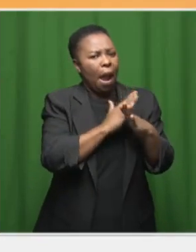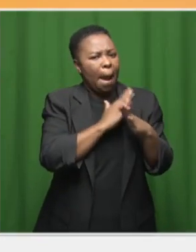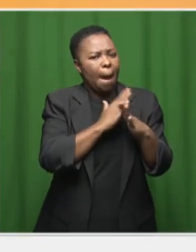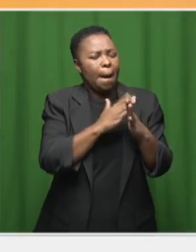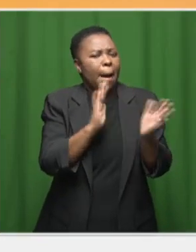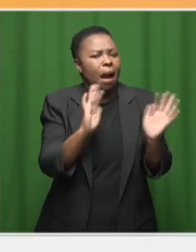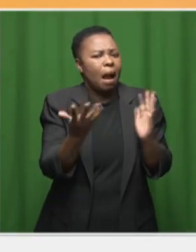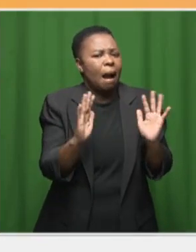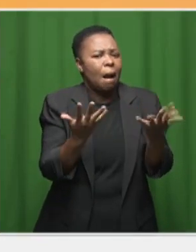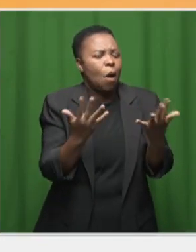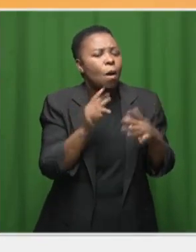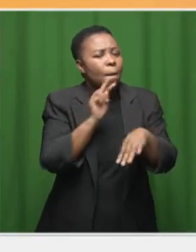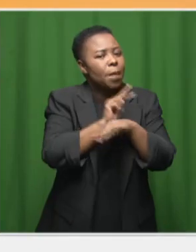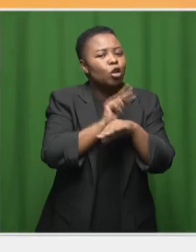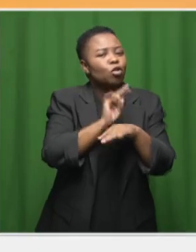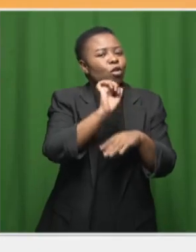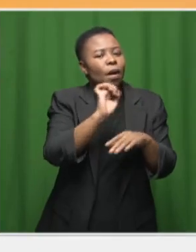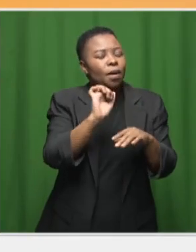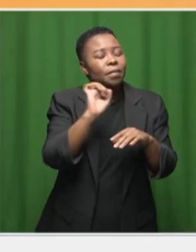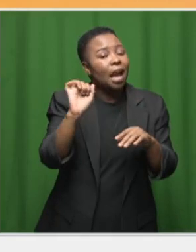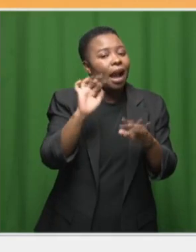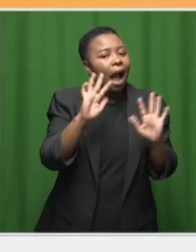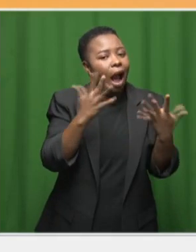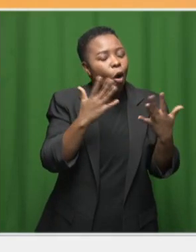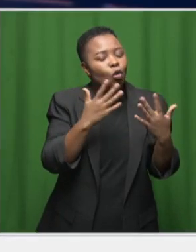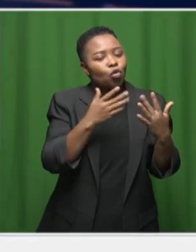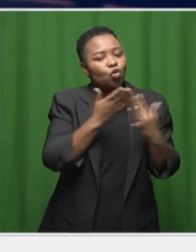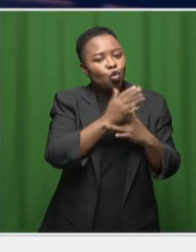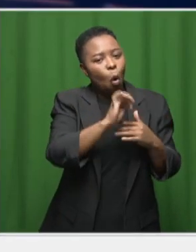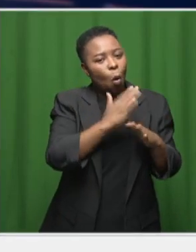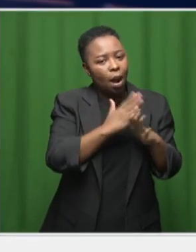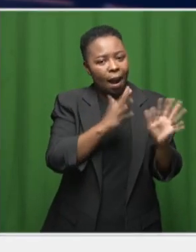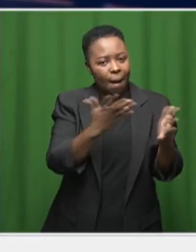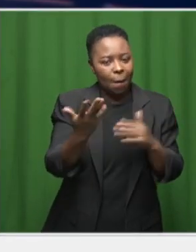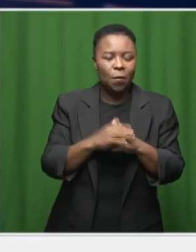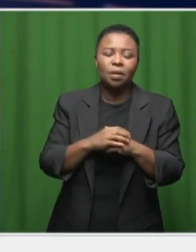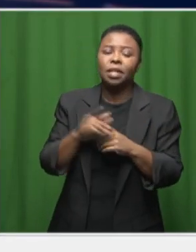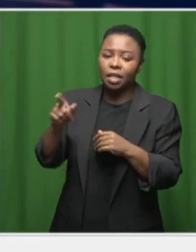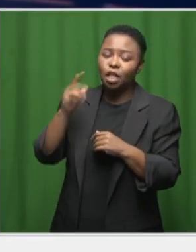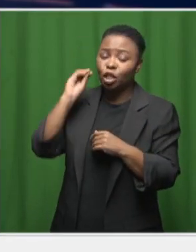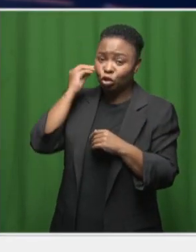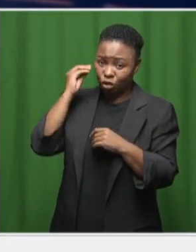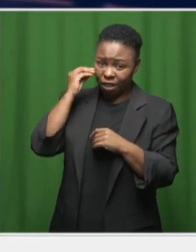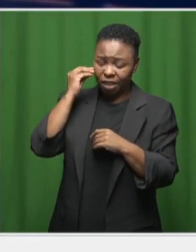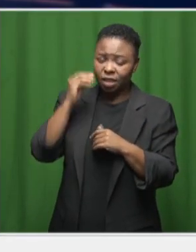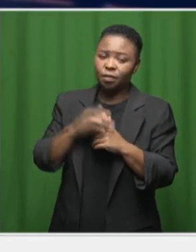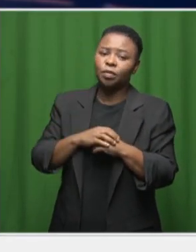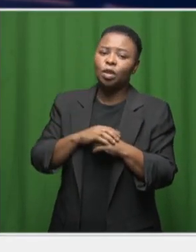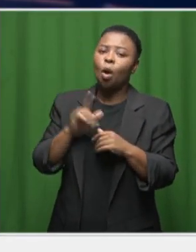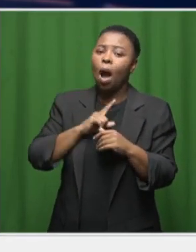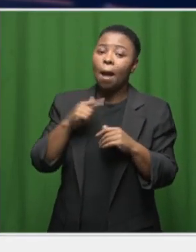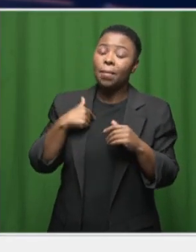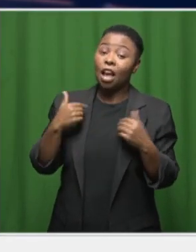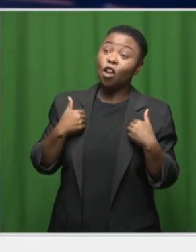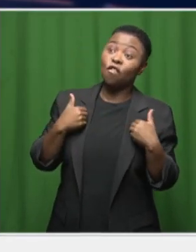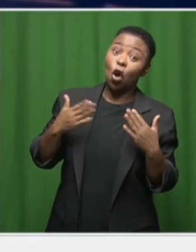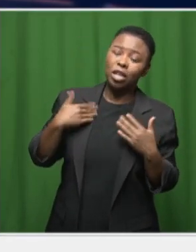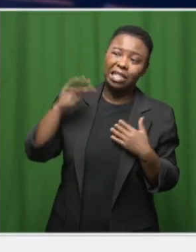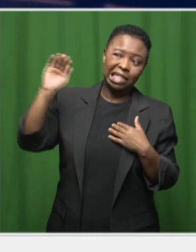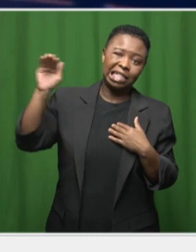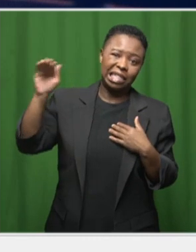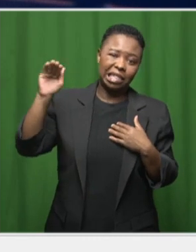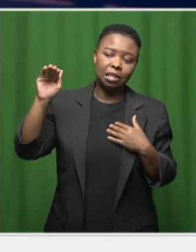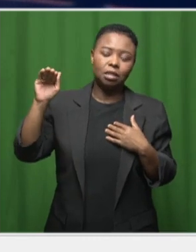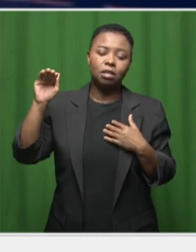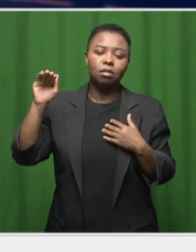see his mentorship through your work. So it's an interesting one, because I didn't initially reach out to him.